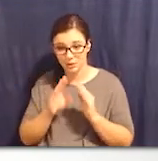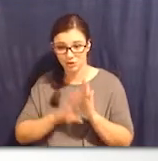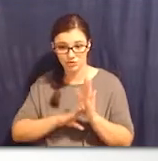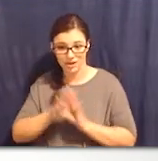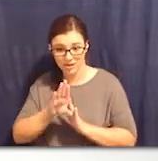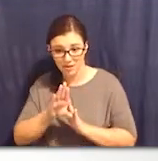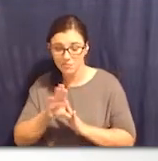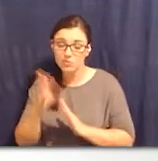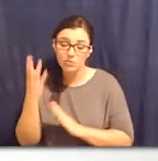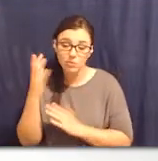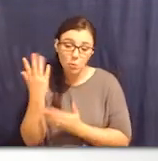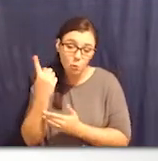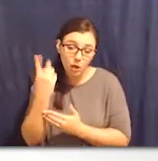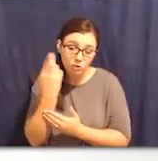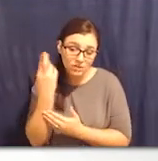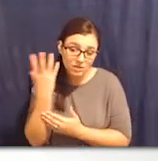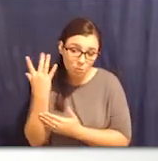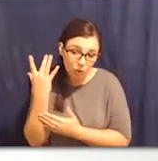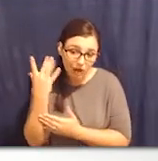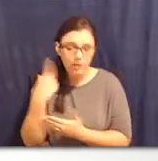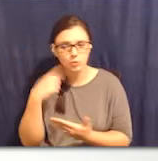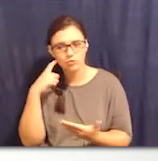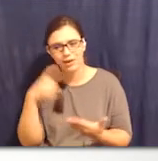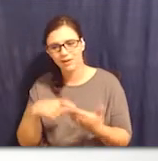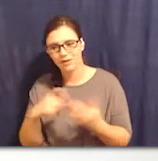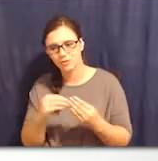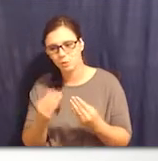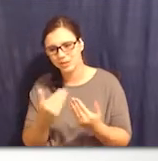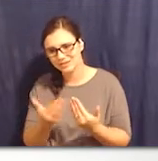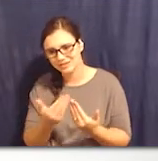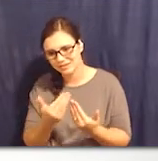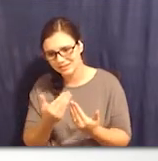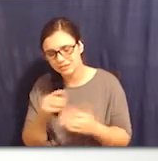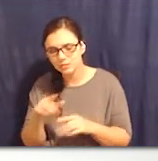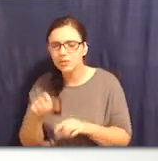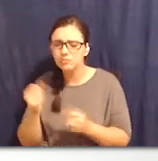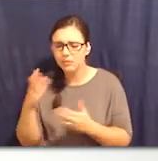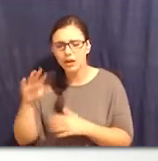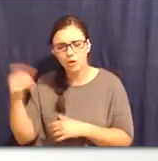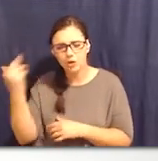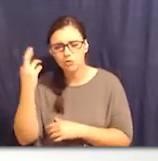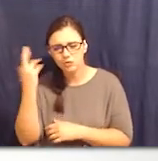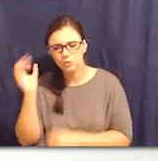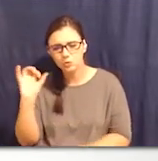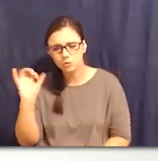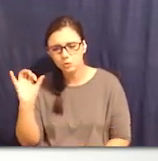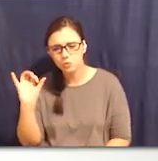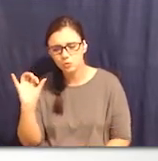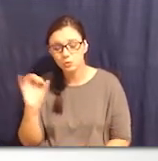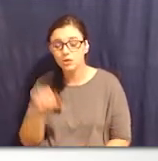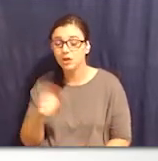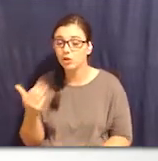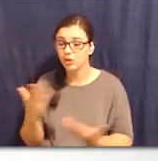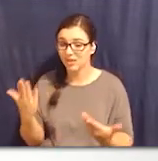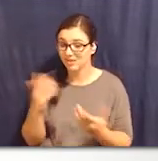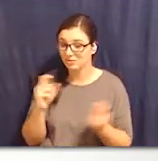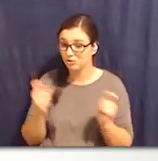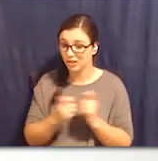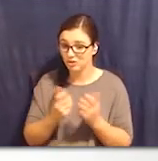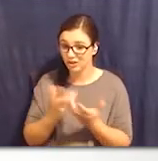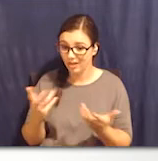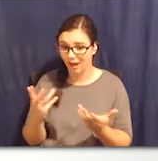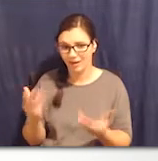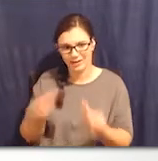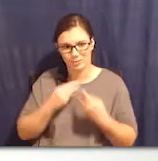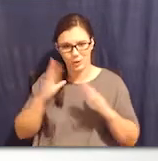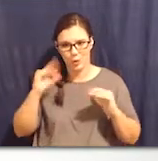largely because we recognize it better, but there could be other reasons as well. And the other thing that